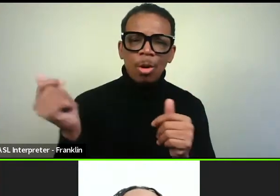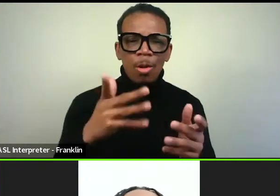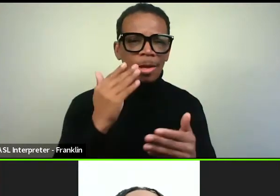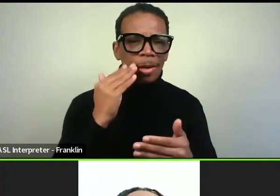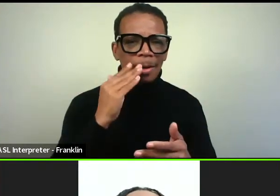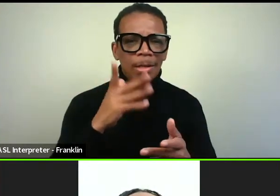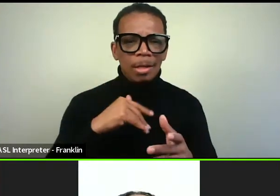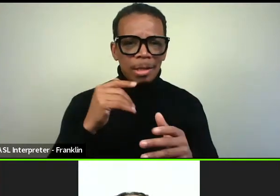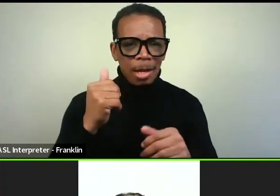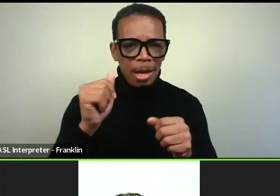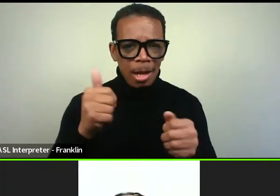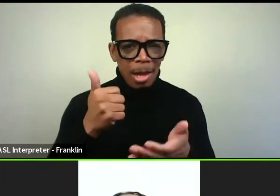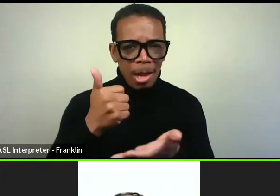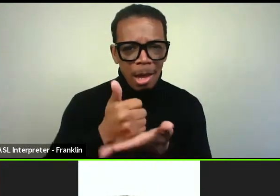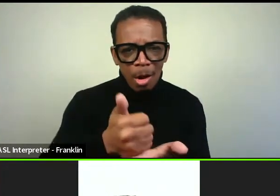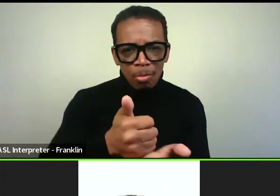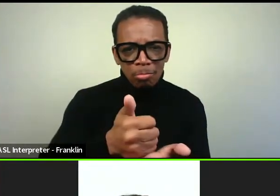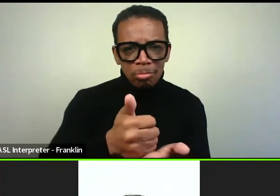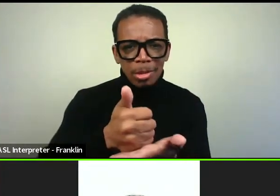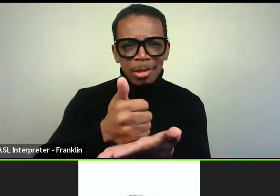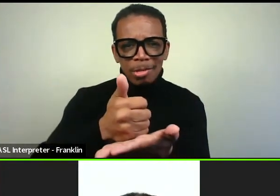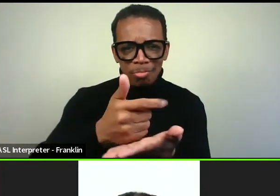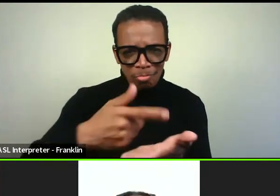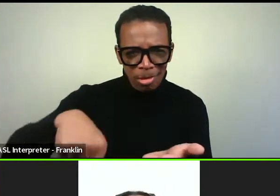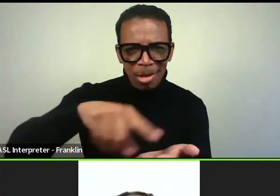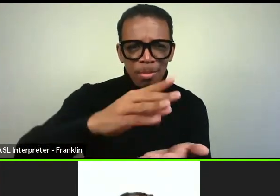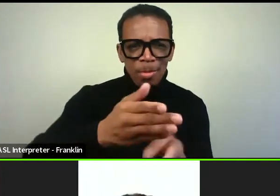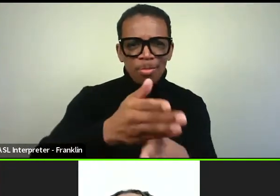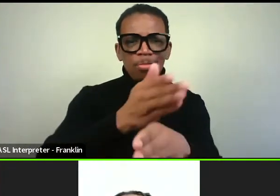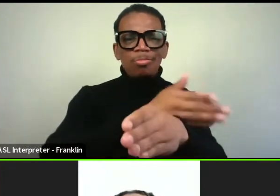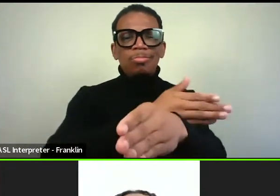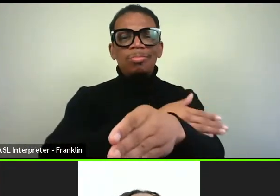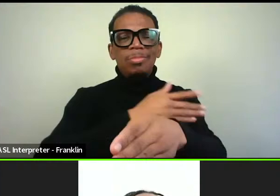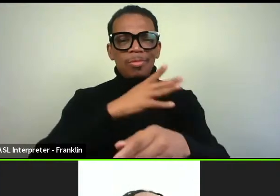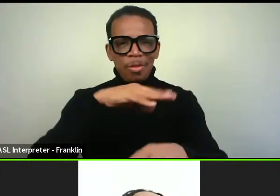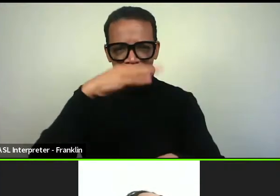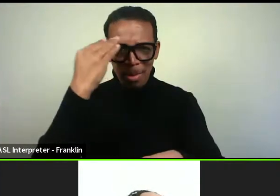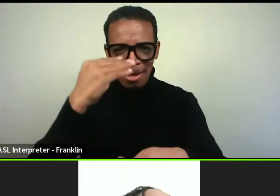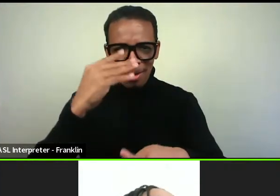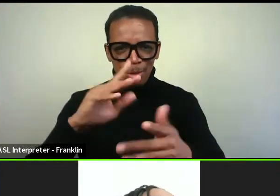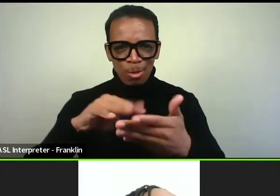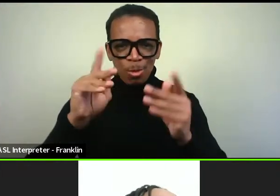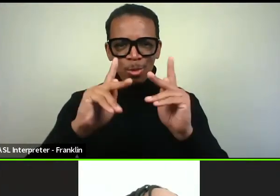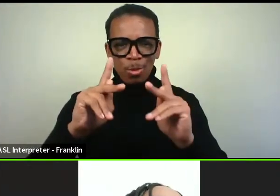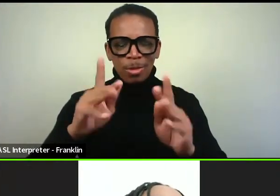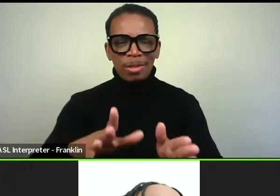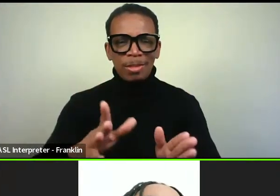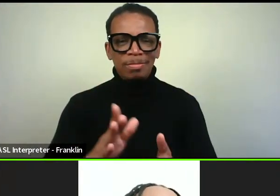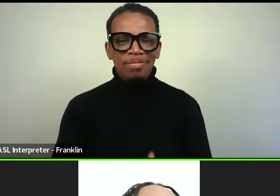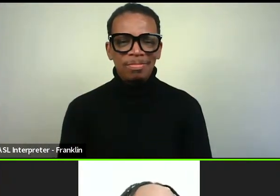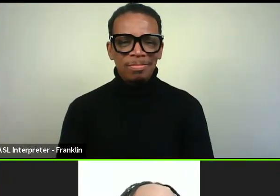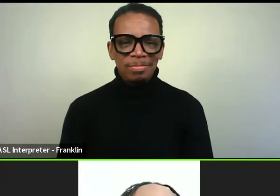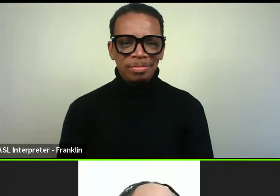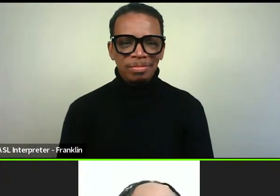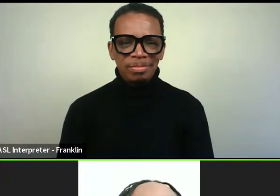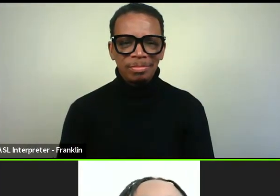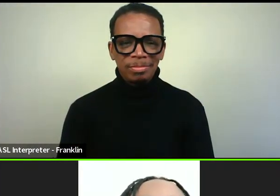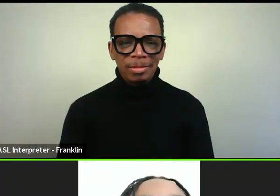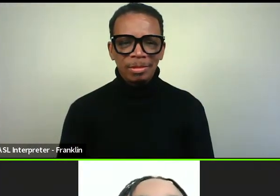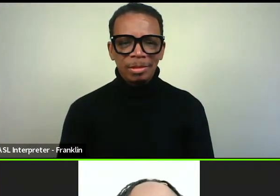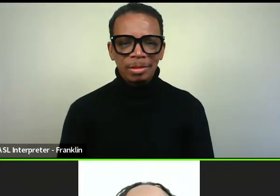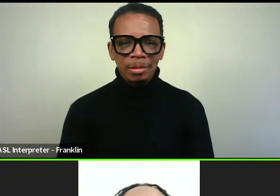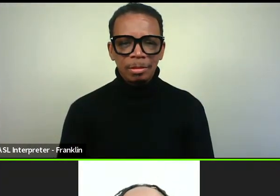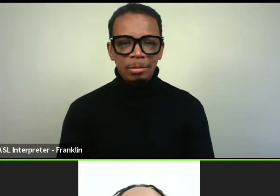to have the solutions necessary to make the best experience for their Black students. So after that,